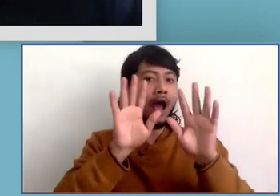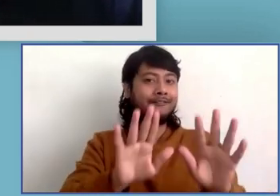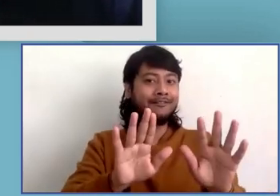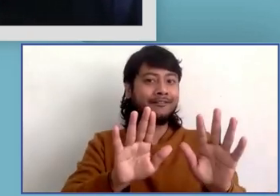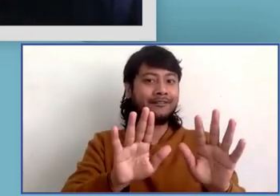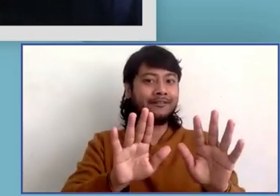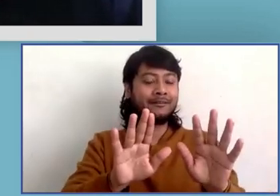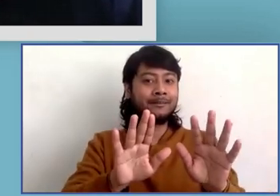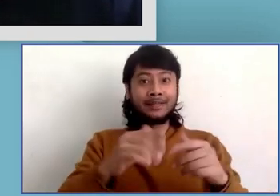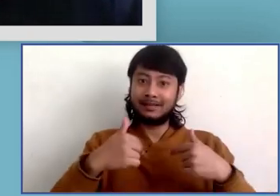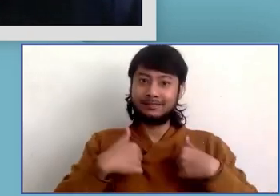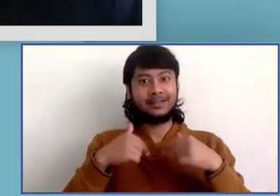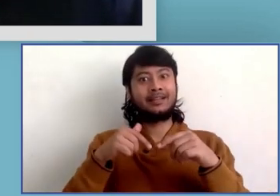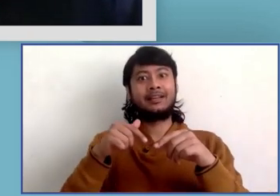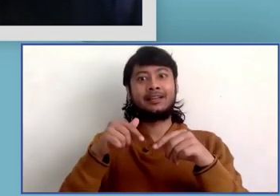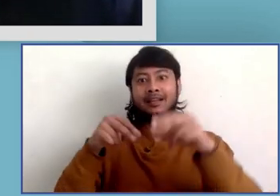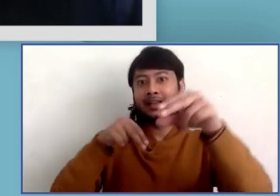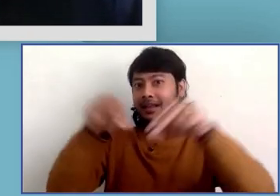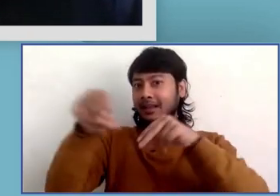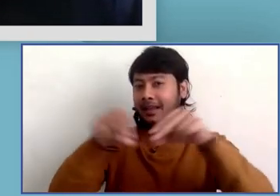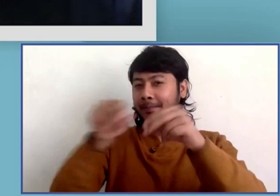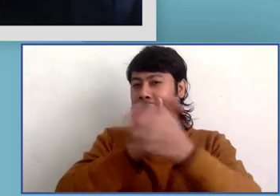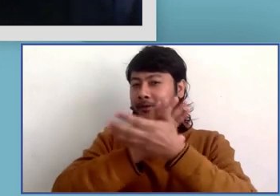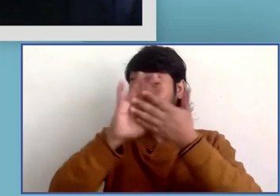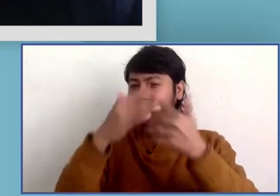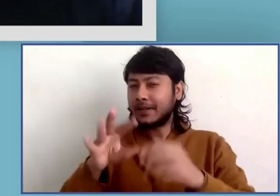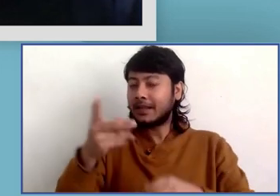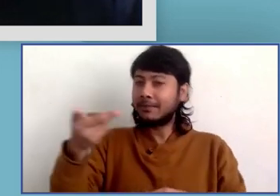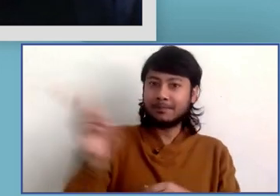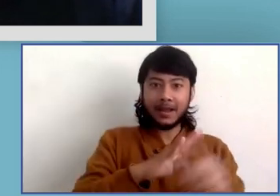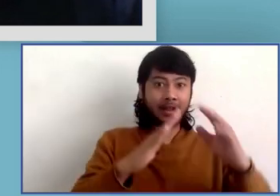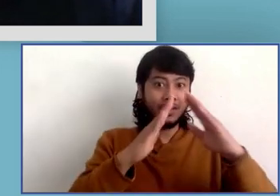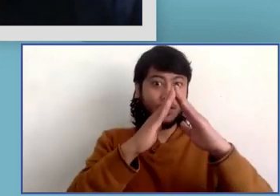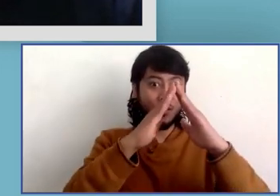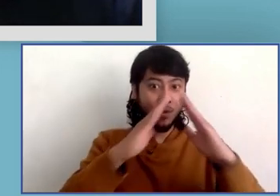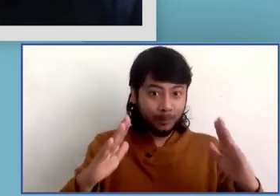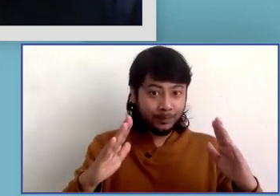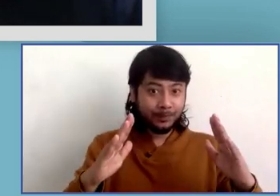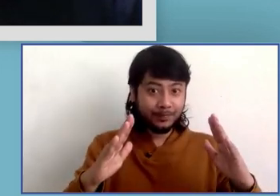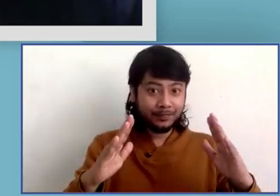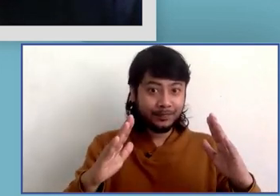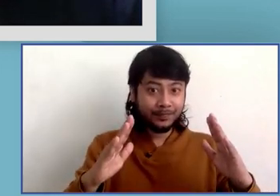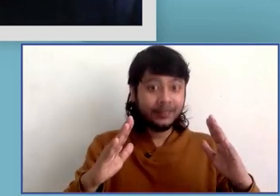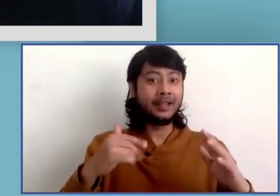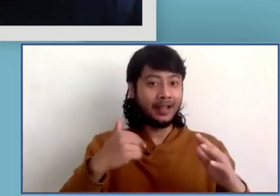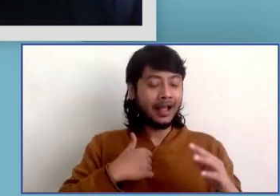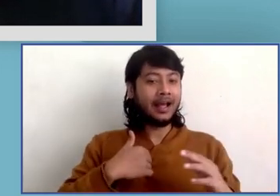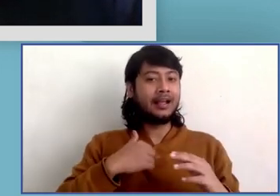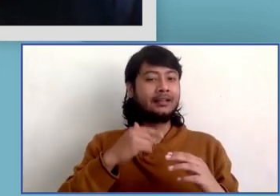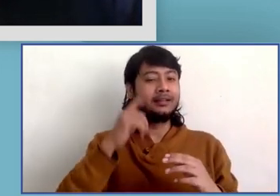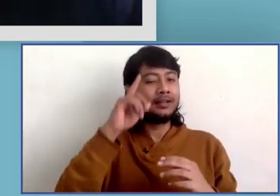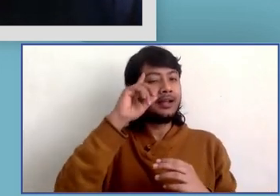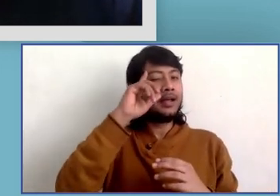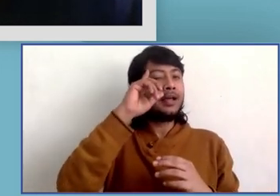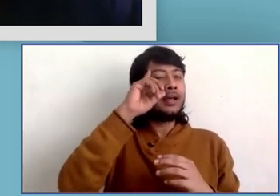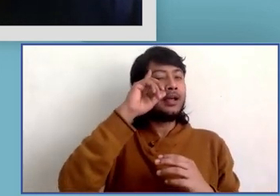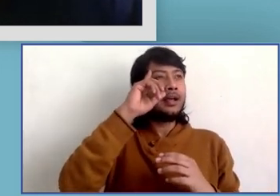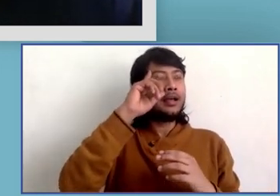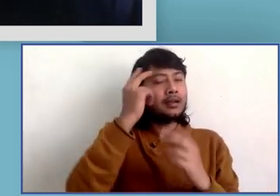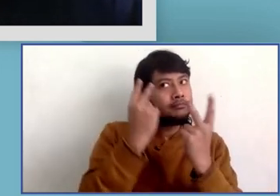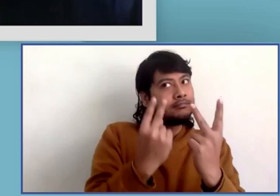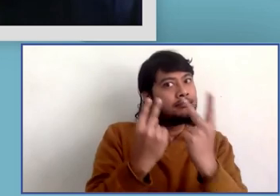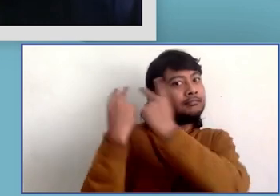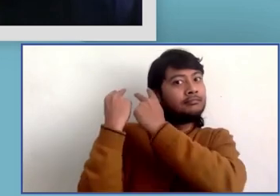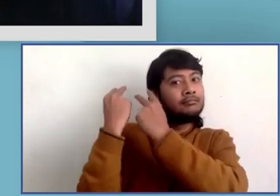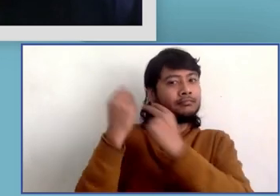I play a game, I go home and I try to remember what I did.